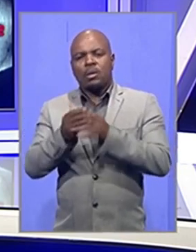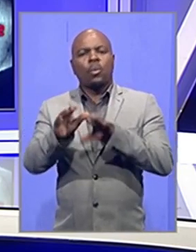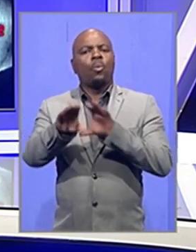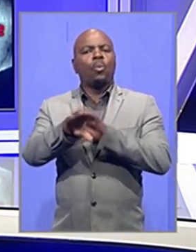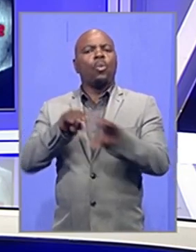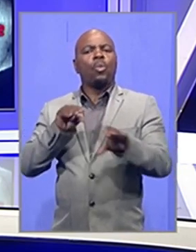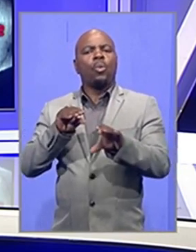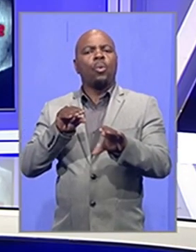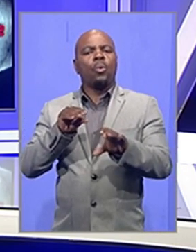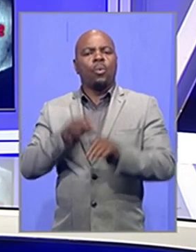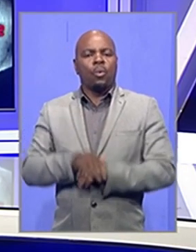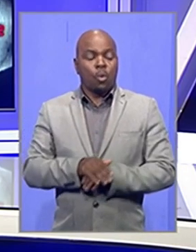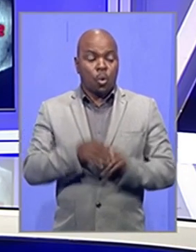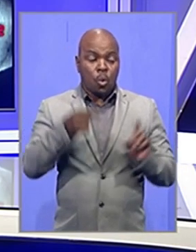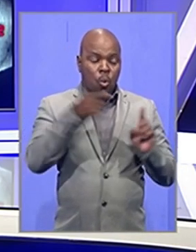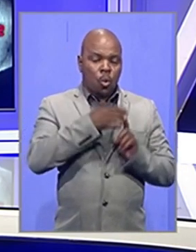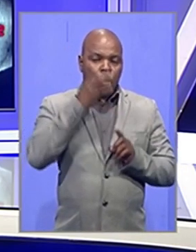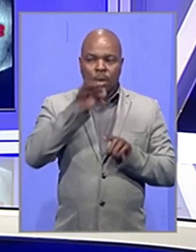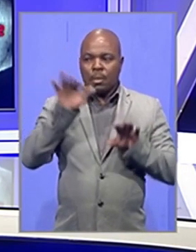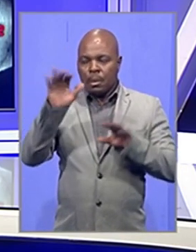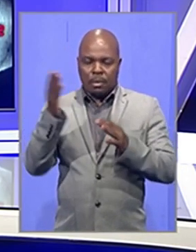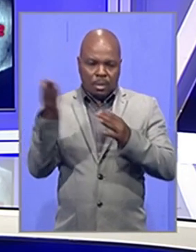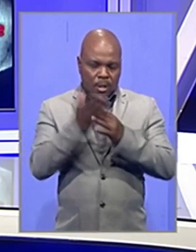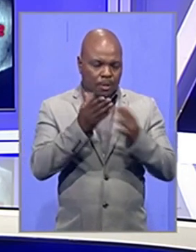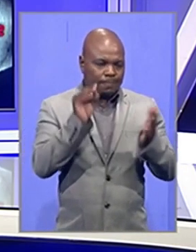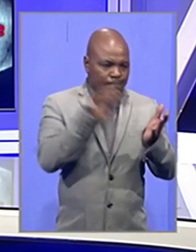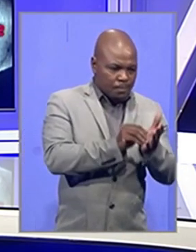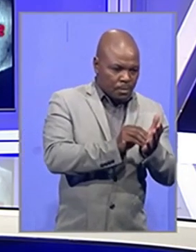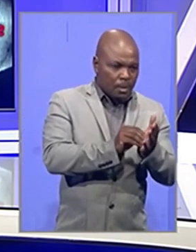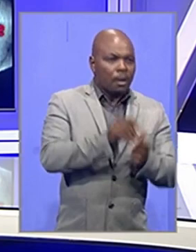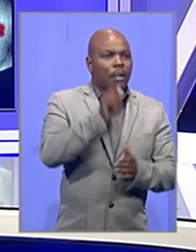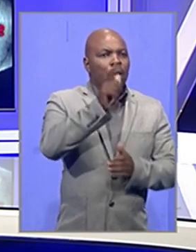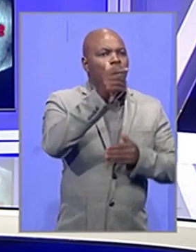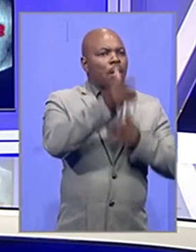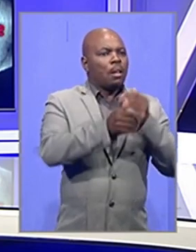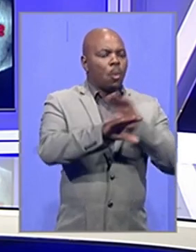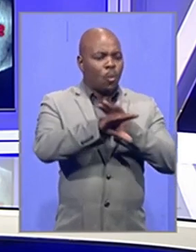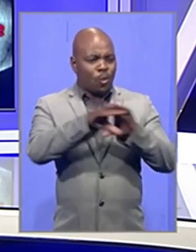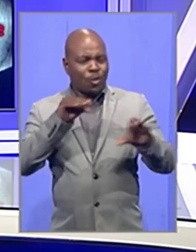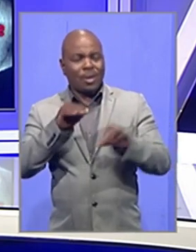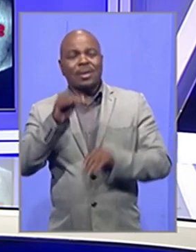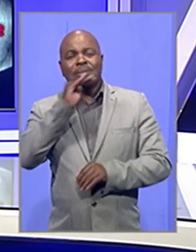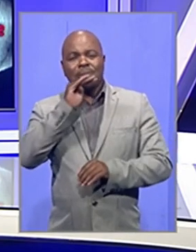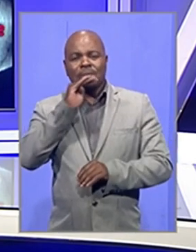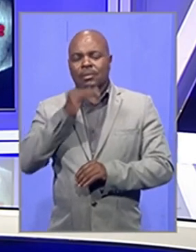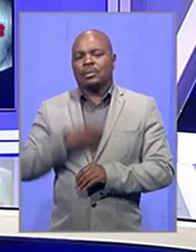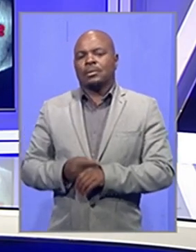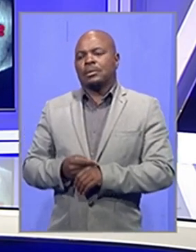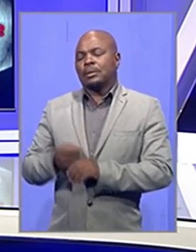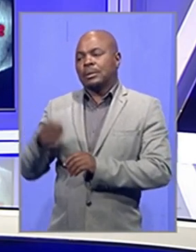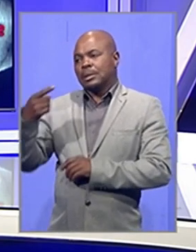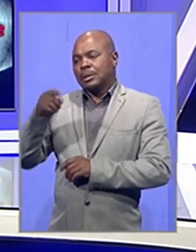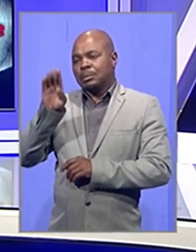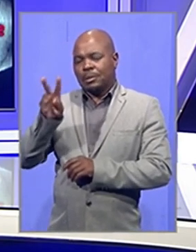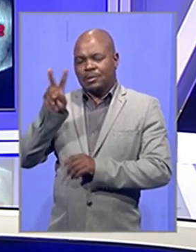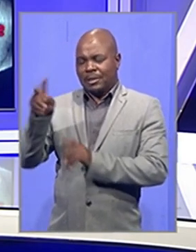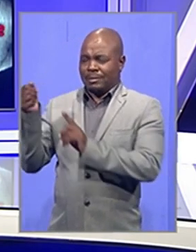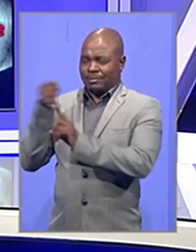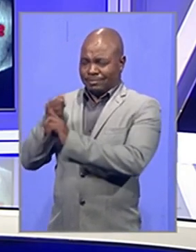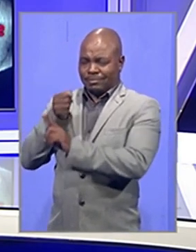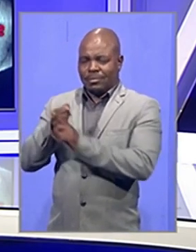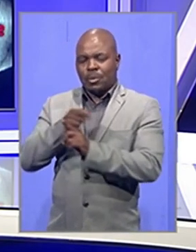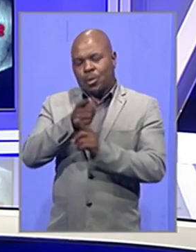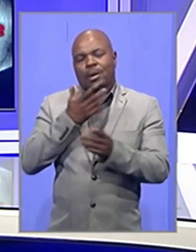Are batswa setlhabelo ba ba bulang dikgetse mme morago ba di gogele morago ba kgoreletsa ntwa kgatlhanong le tiriso dikgoka ya